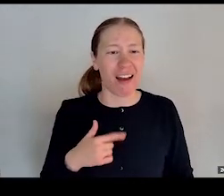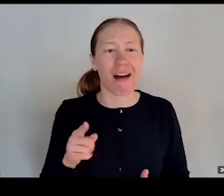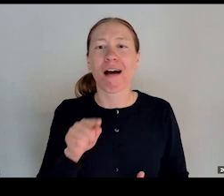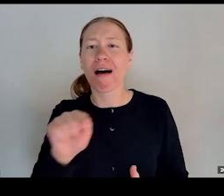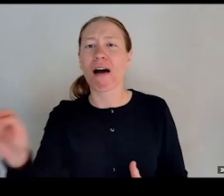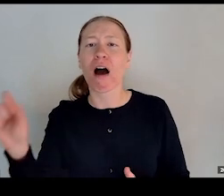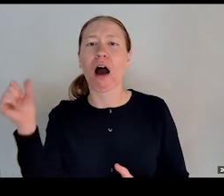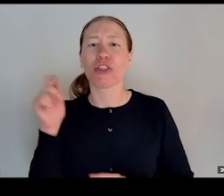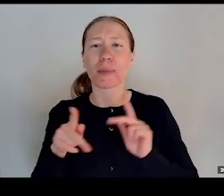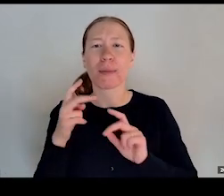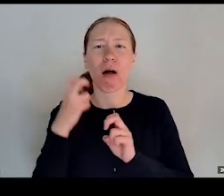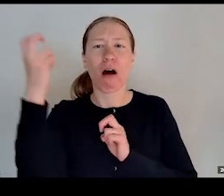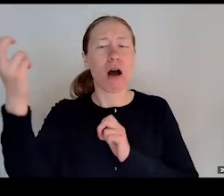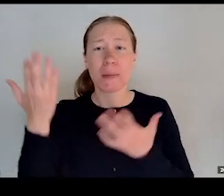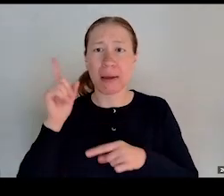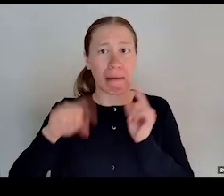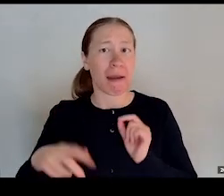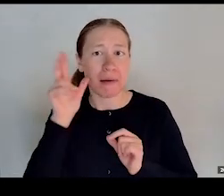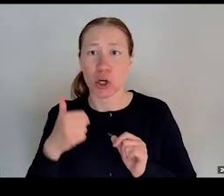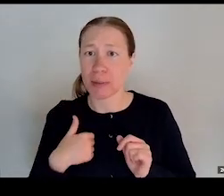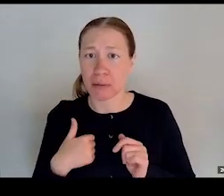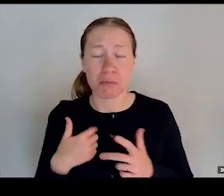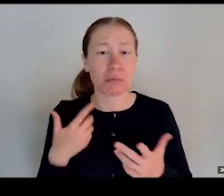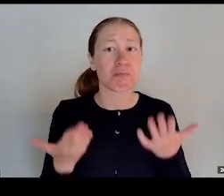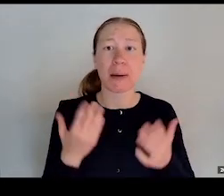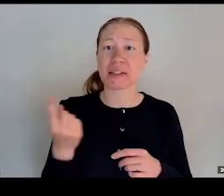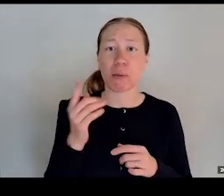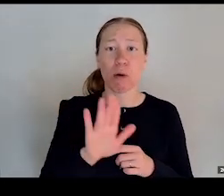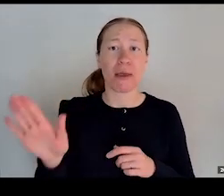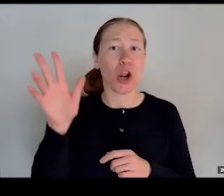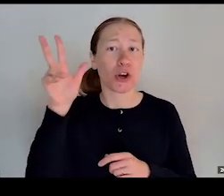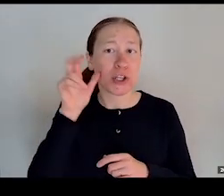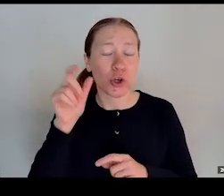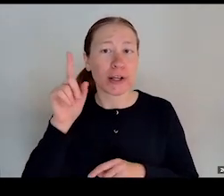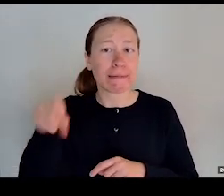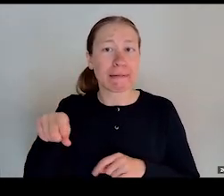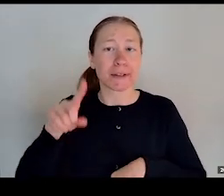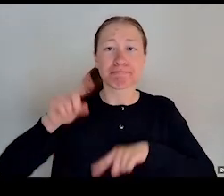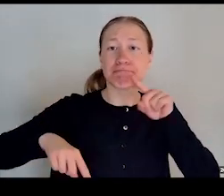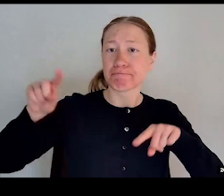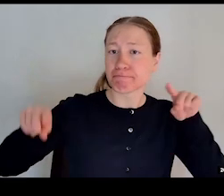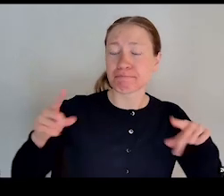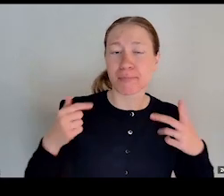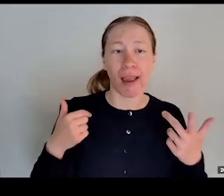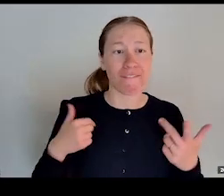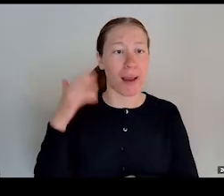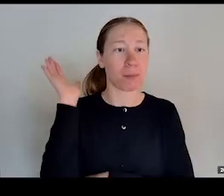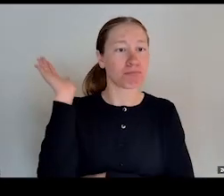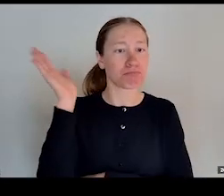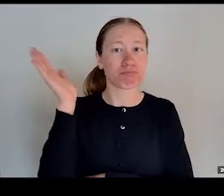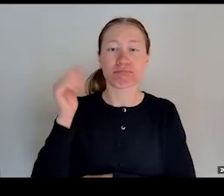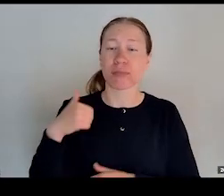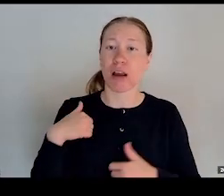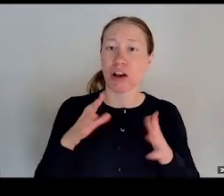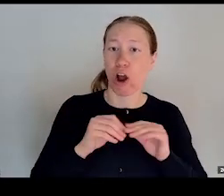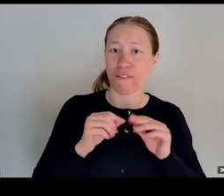in the front rows may feel that way, it could be that somebody has a hearing need that I'm not aware of. So we want to consider, if I'm giving a presentation at a conference, that